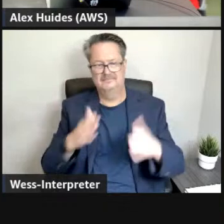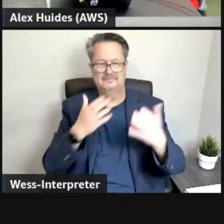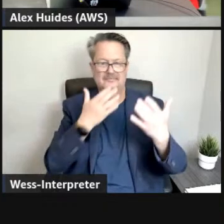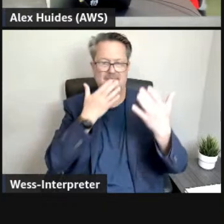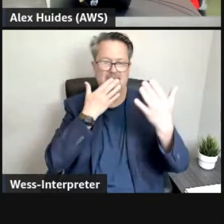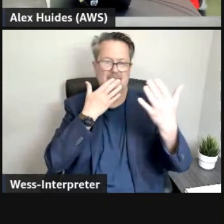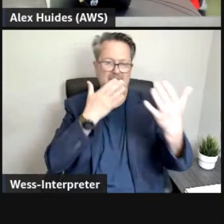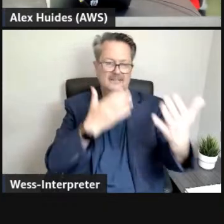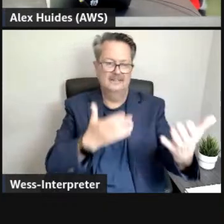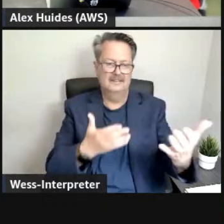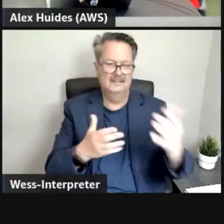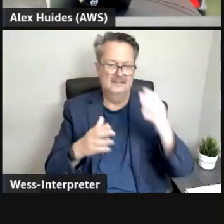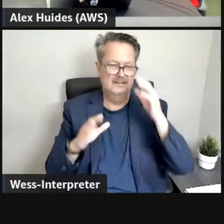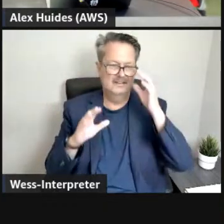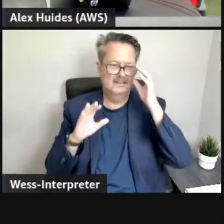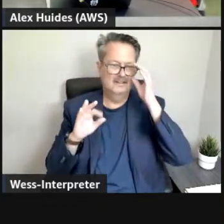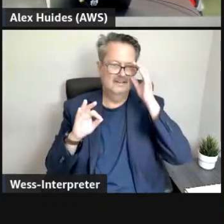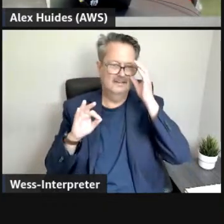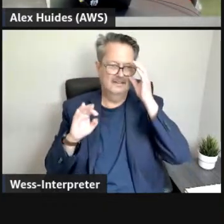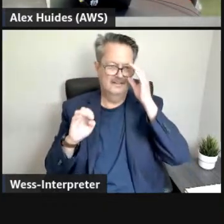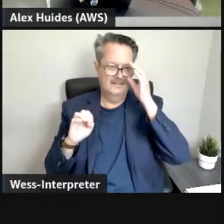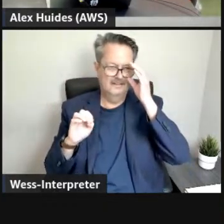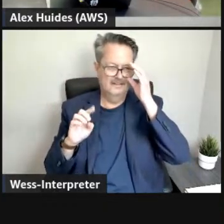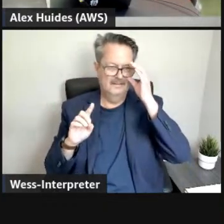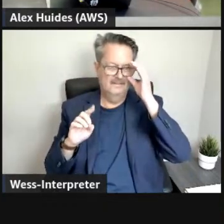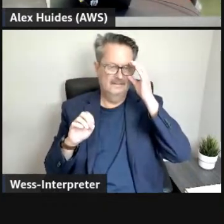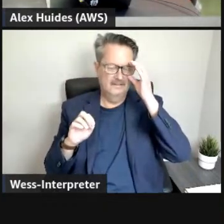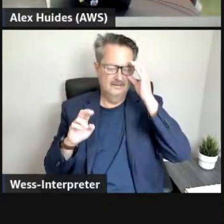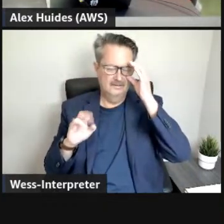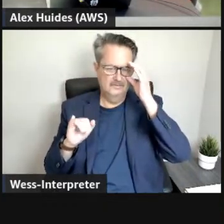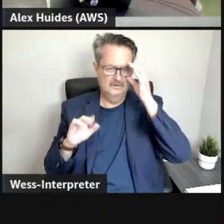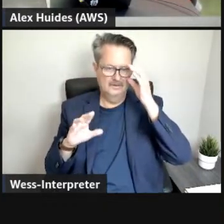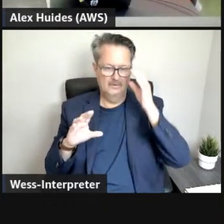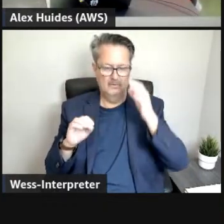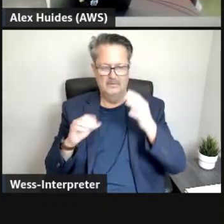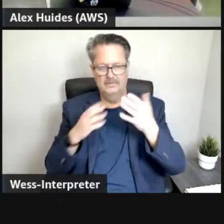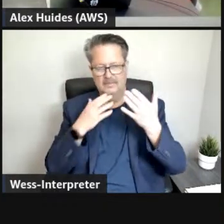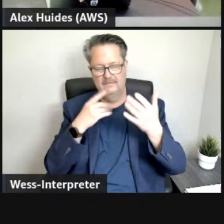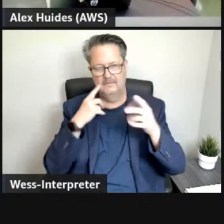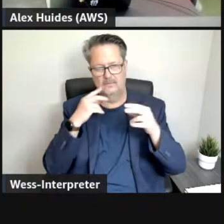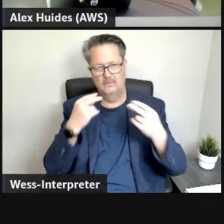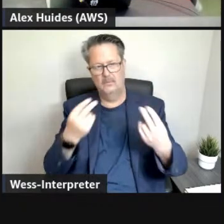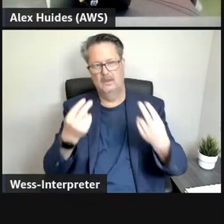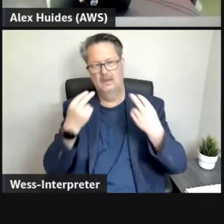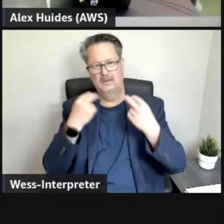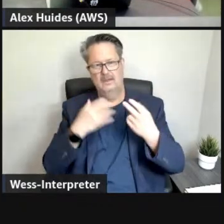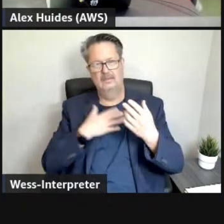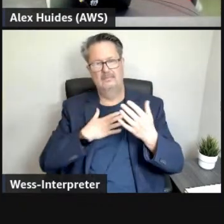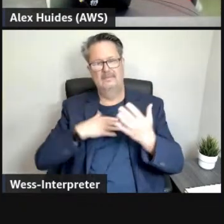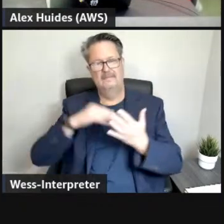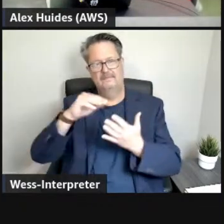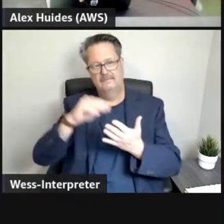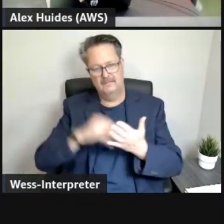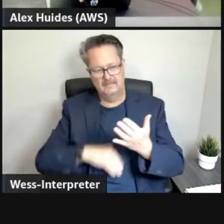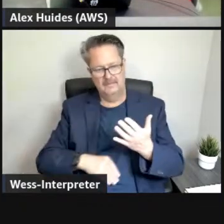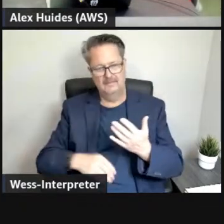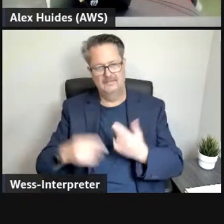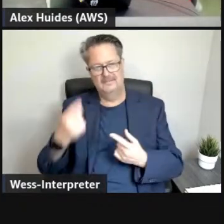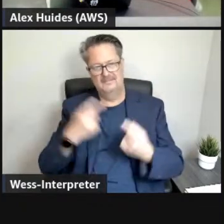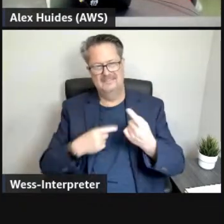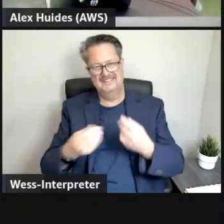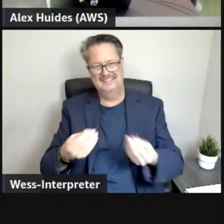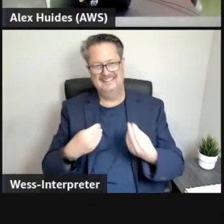you, Federica. Thank you all for watching us today. Please make sure to fill in the survey and give us a 5.